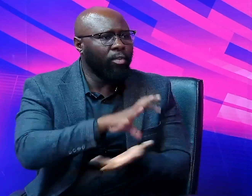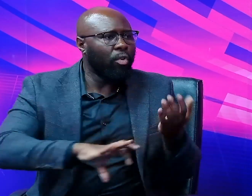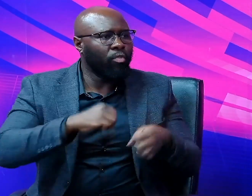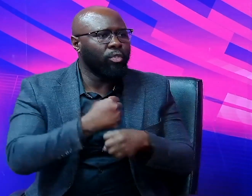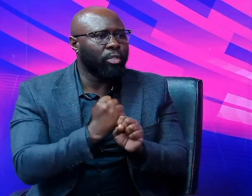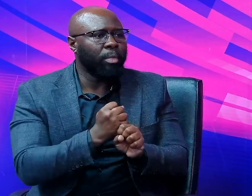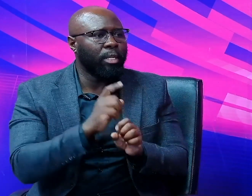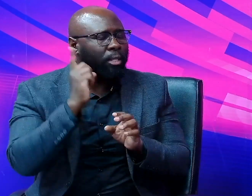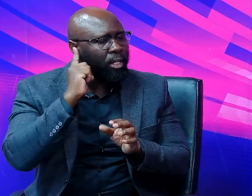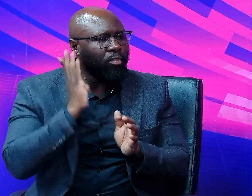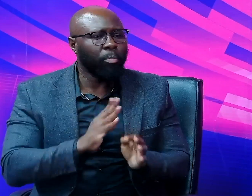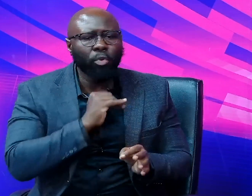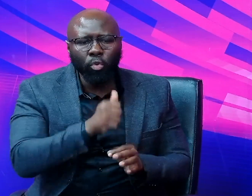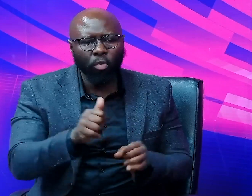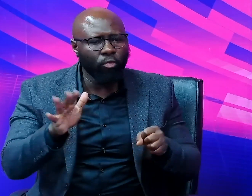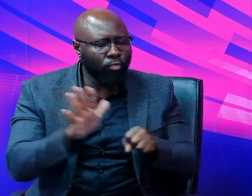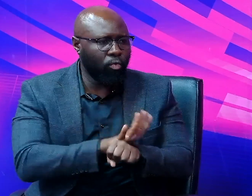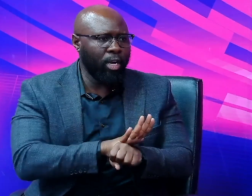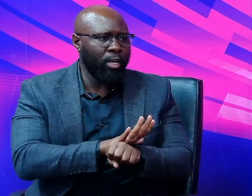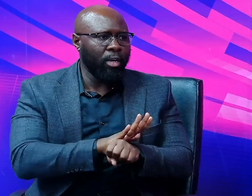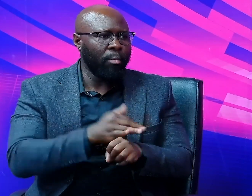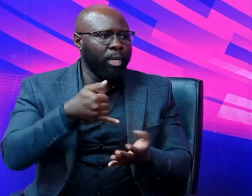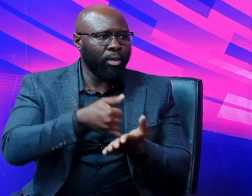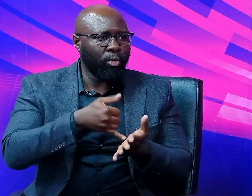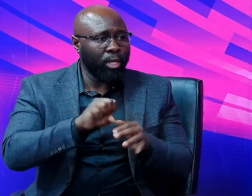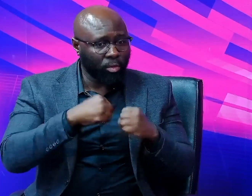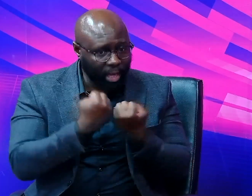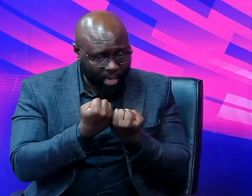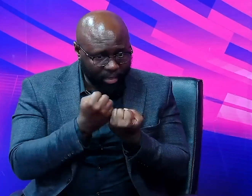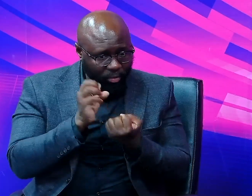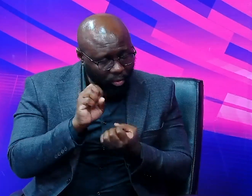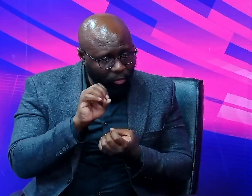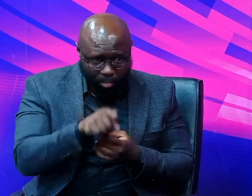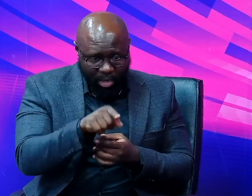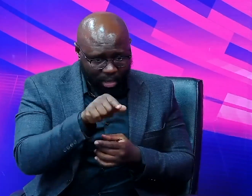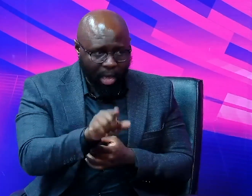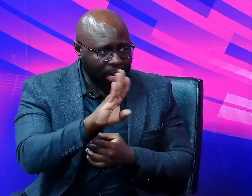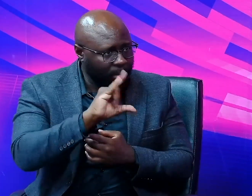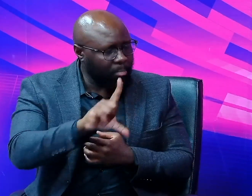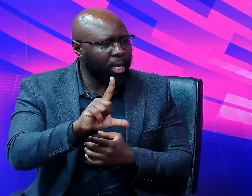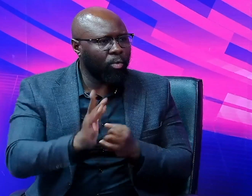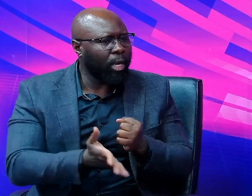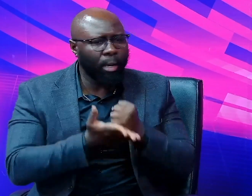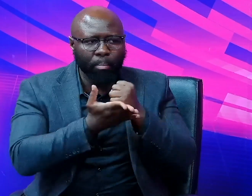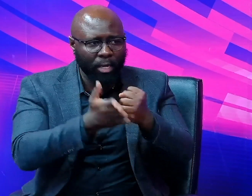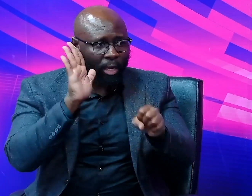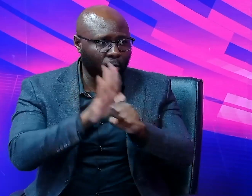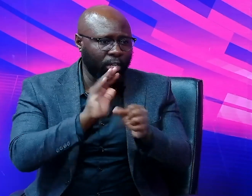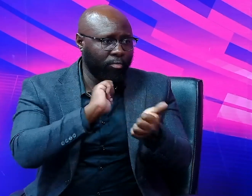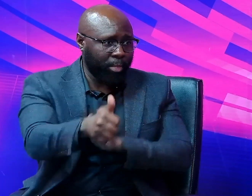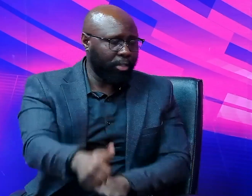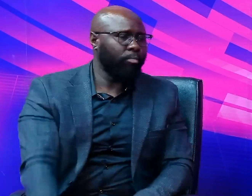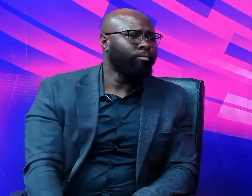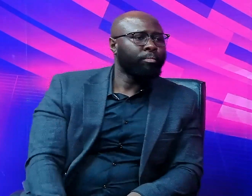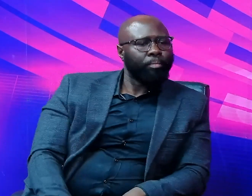We don't know how to pay the interpreters, and this has really confused deaf people because it has not been fully included. And this bill